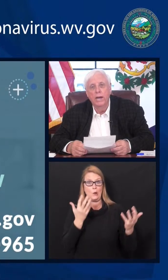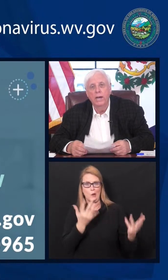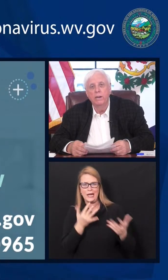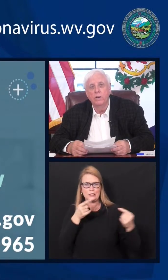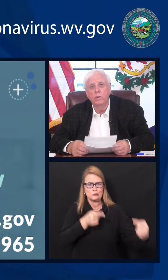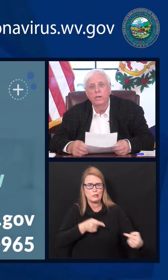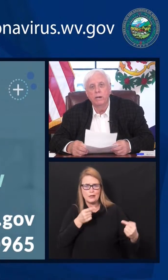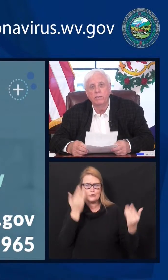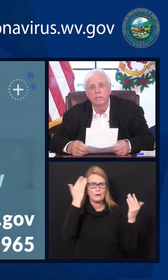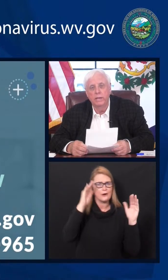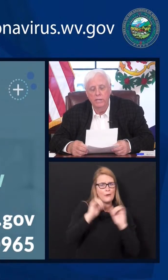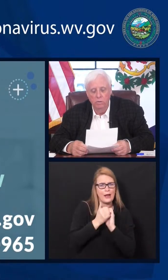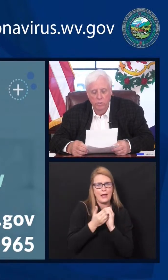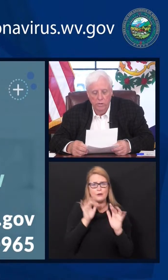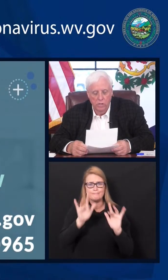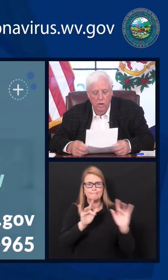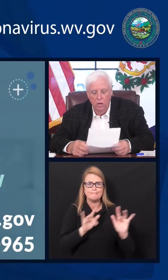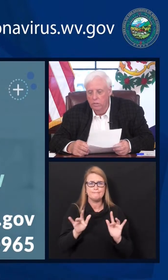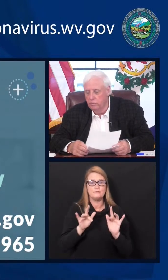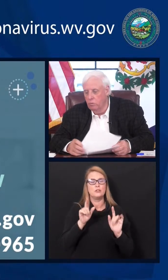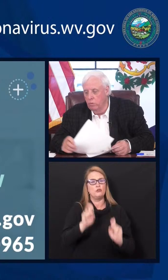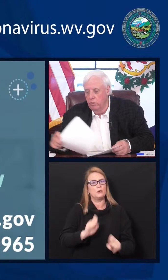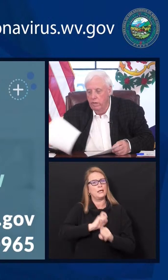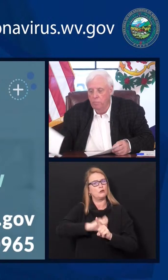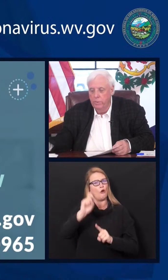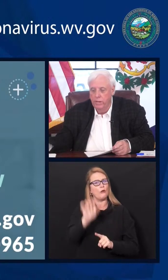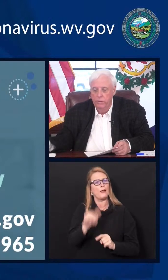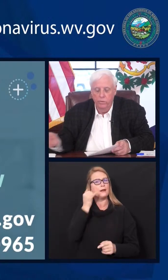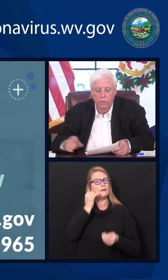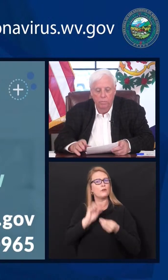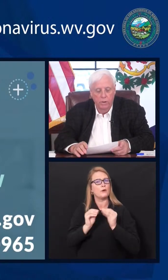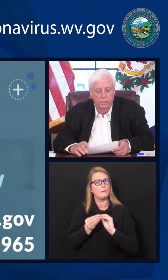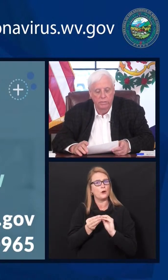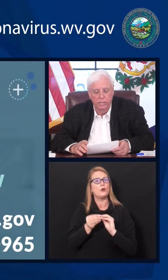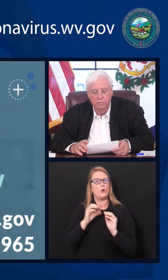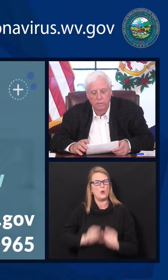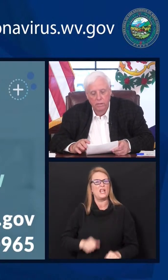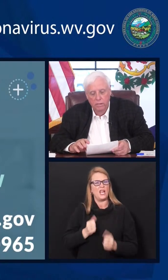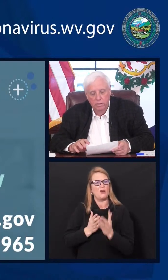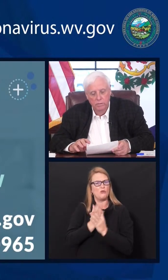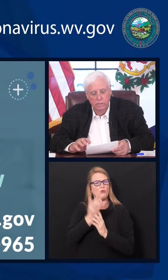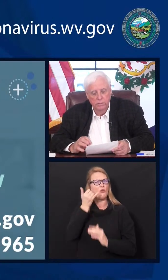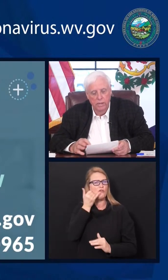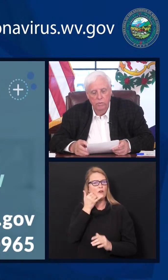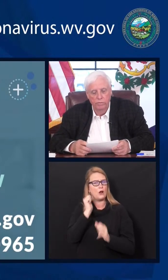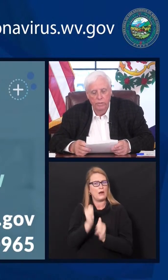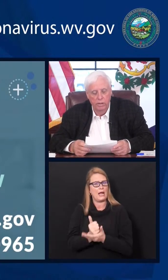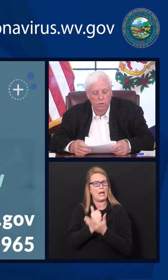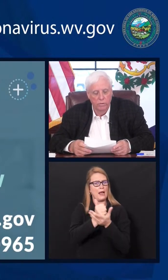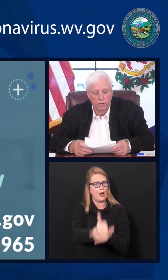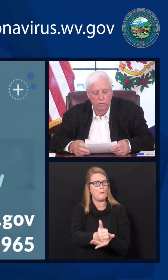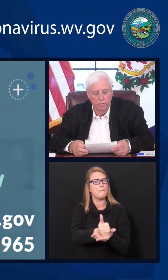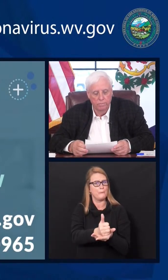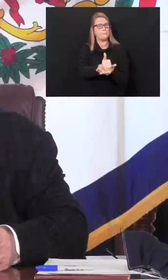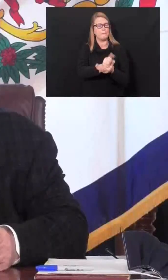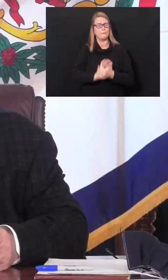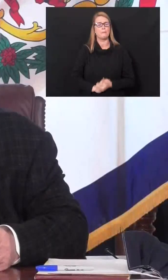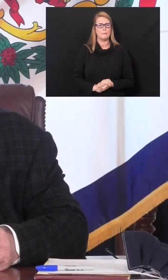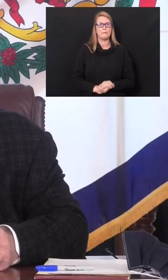on how to do it and everything, you can call us and we'll help you get through the process, just like we've said over and